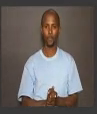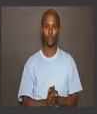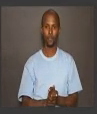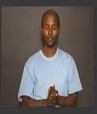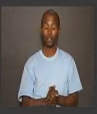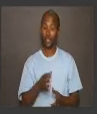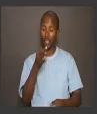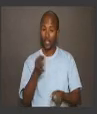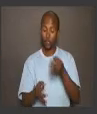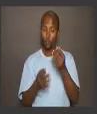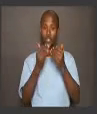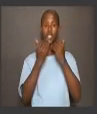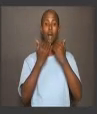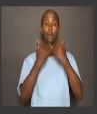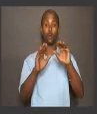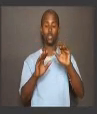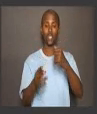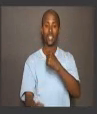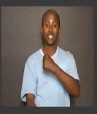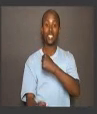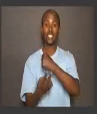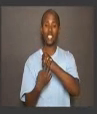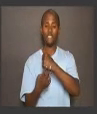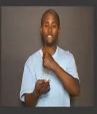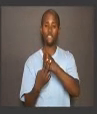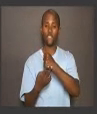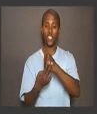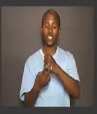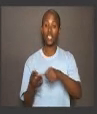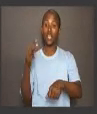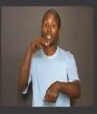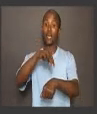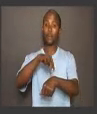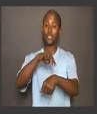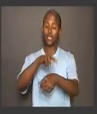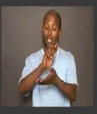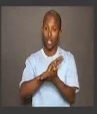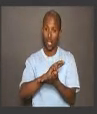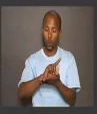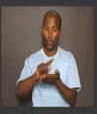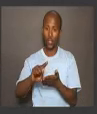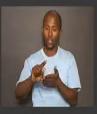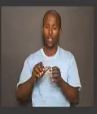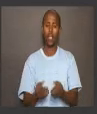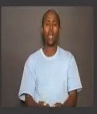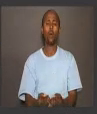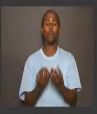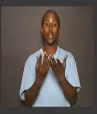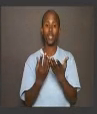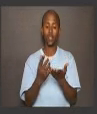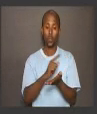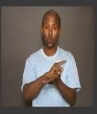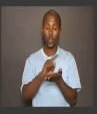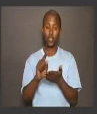If the amount saved doubles every week, how many weeks will